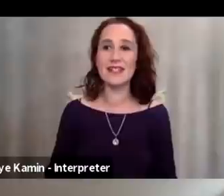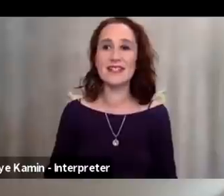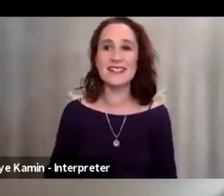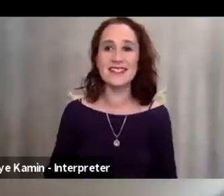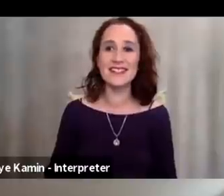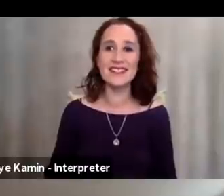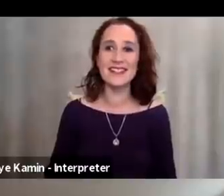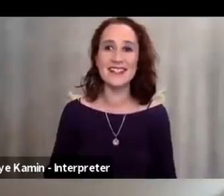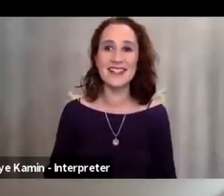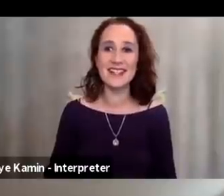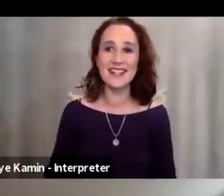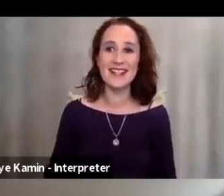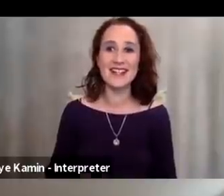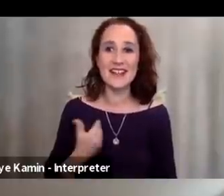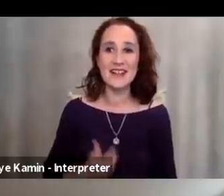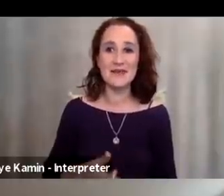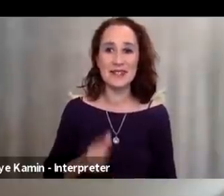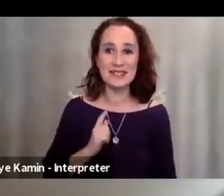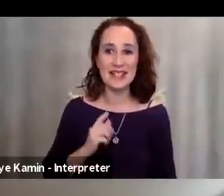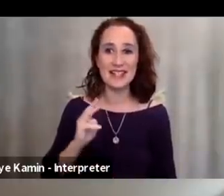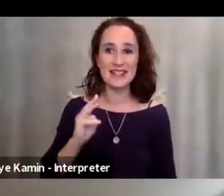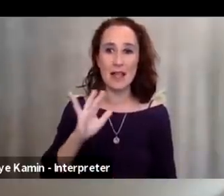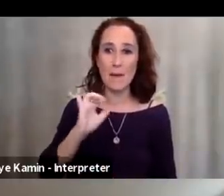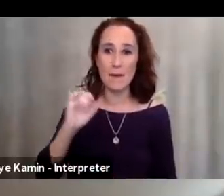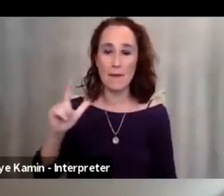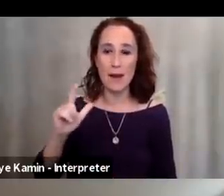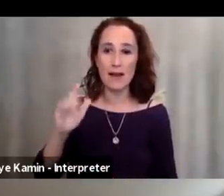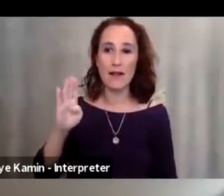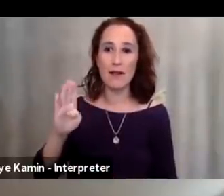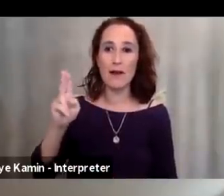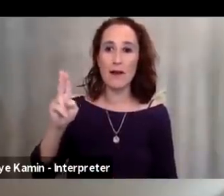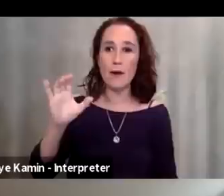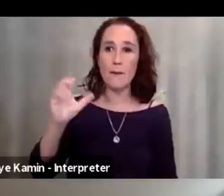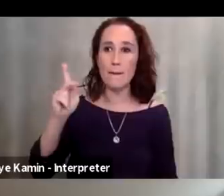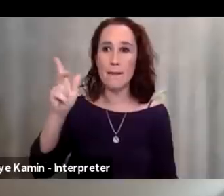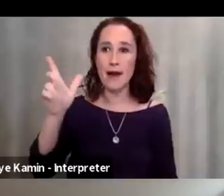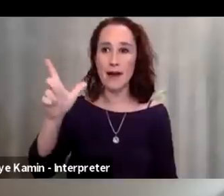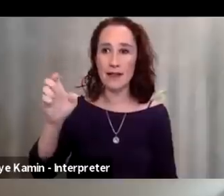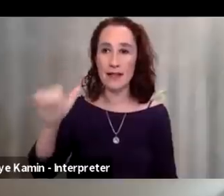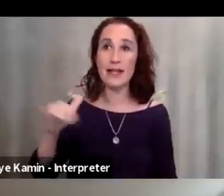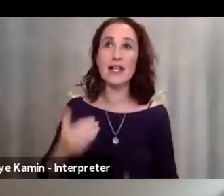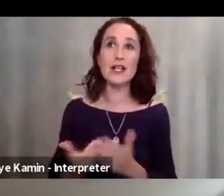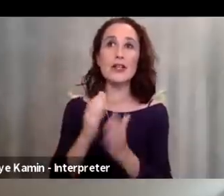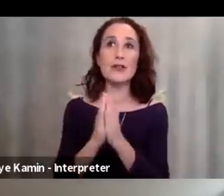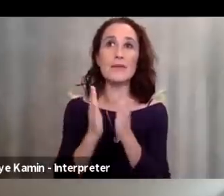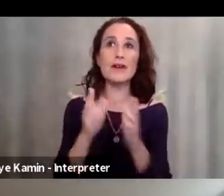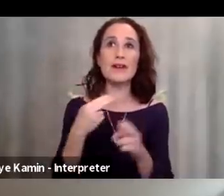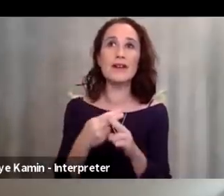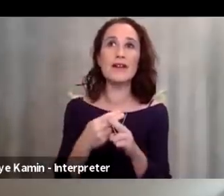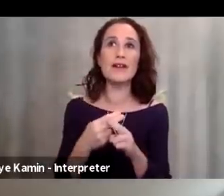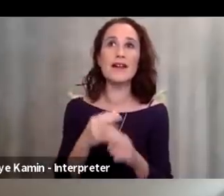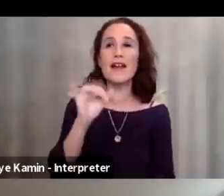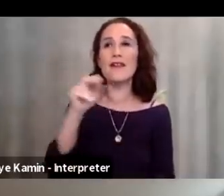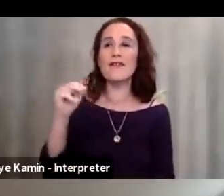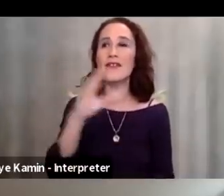All right, I guess I'm next. My name is Michael Buckley, and my new book is Finn and